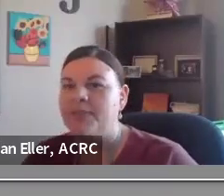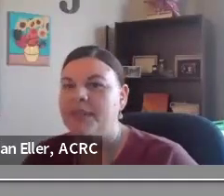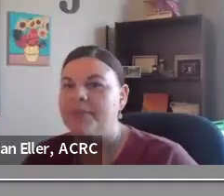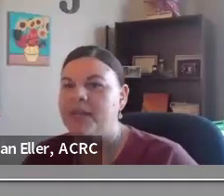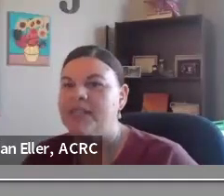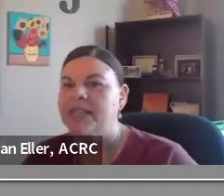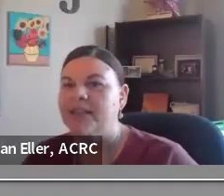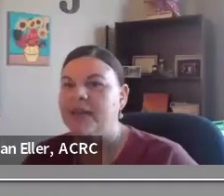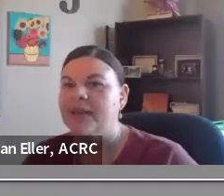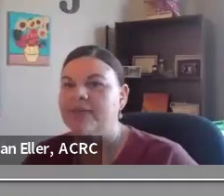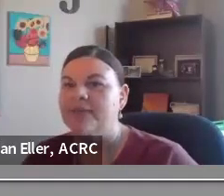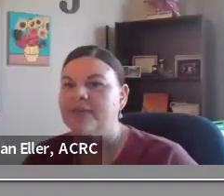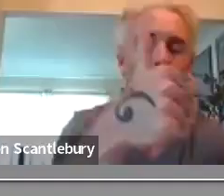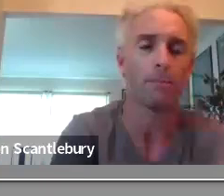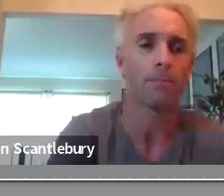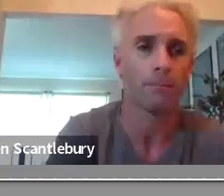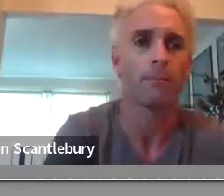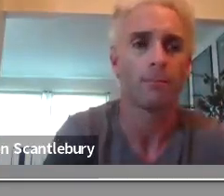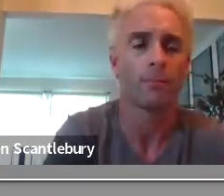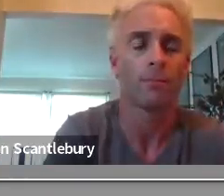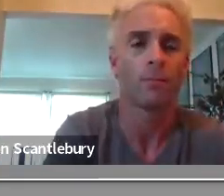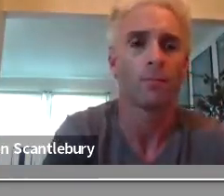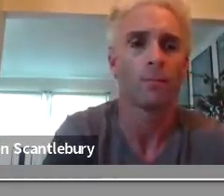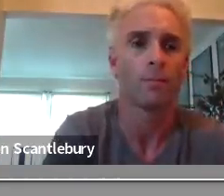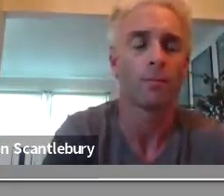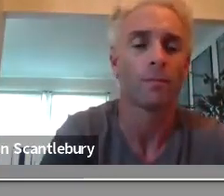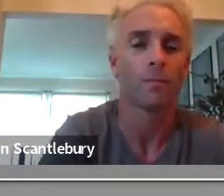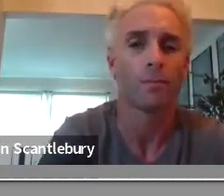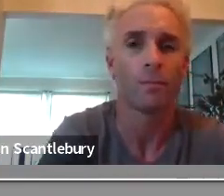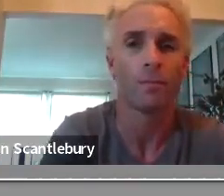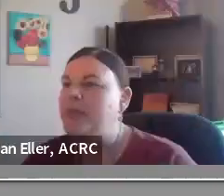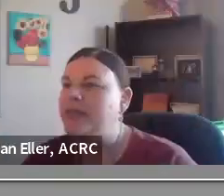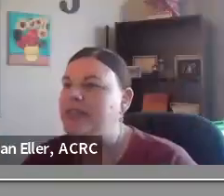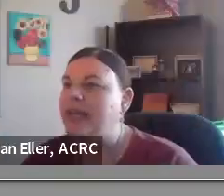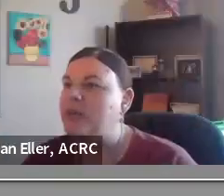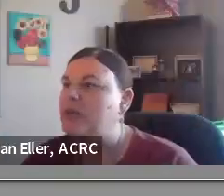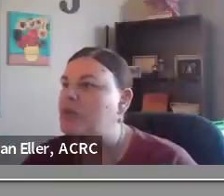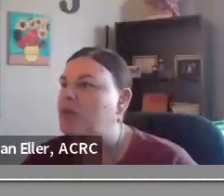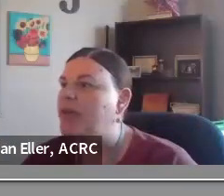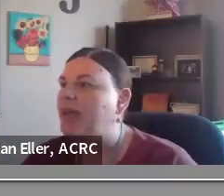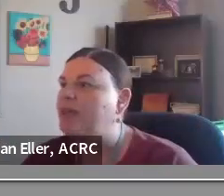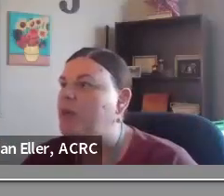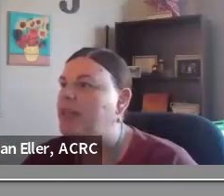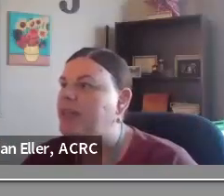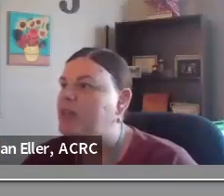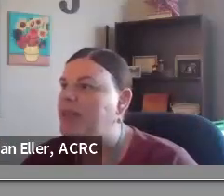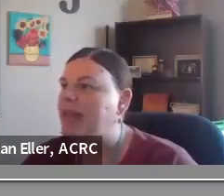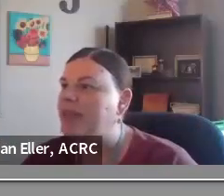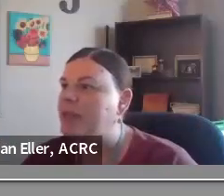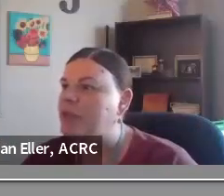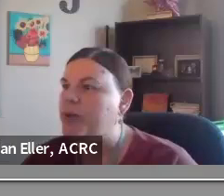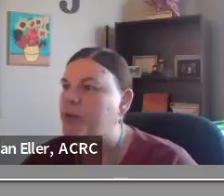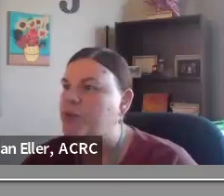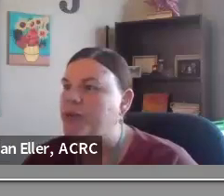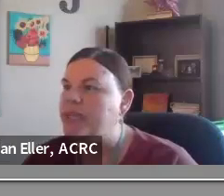Yeah, some thumbs up. You guys seeing it okay? Yep. Okay, perfect. Thank you so much. So UCP of Sacramento in Northern California is going